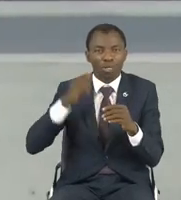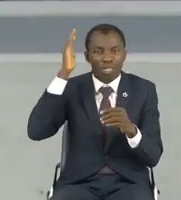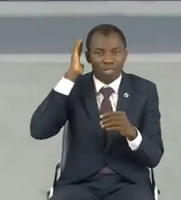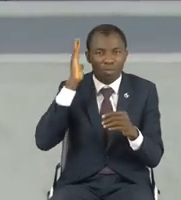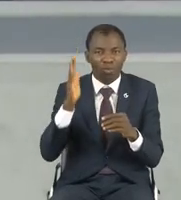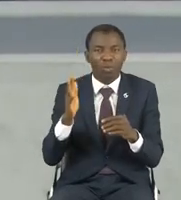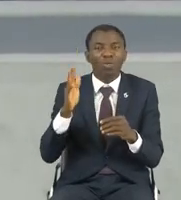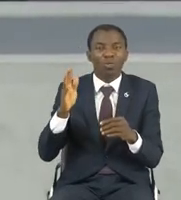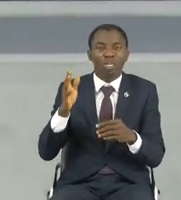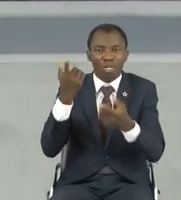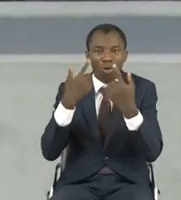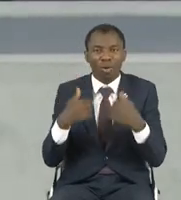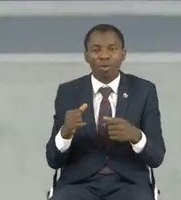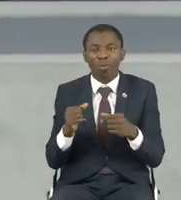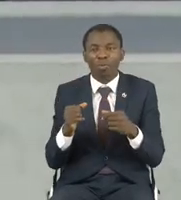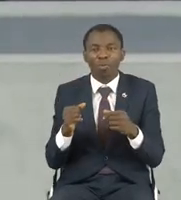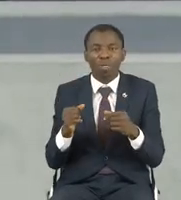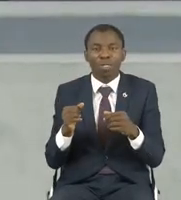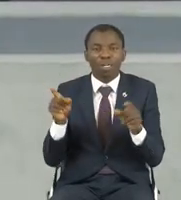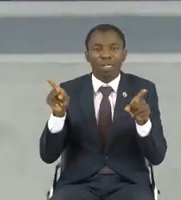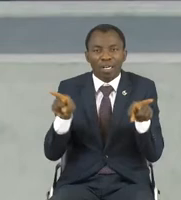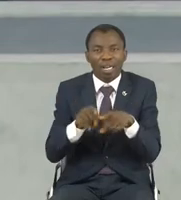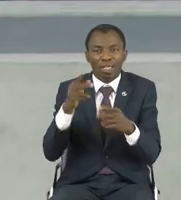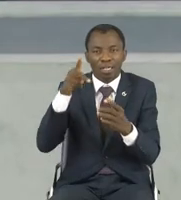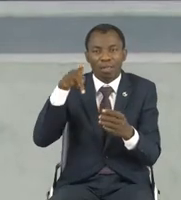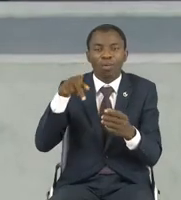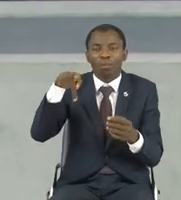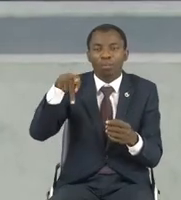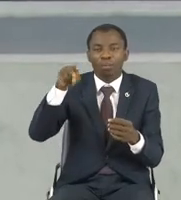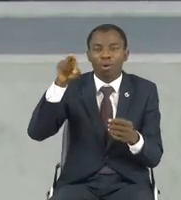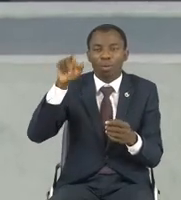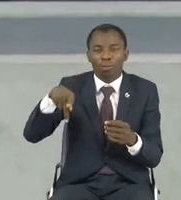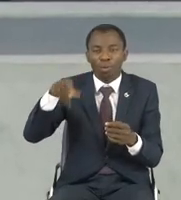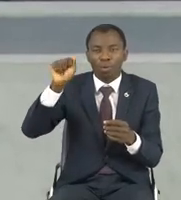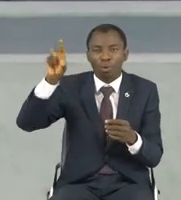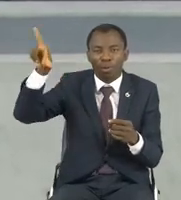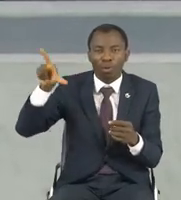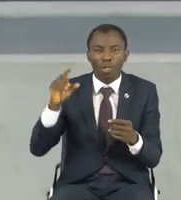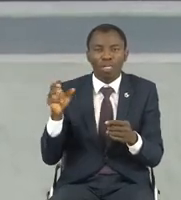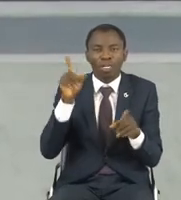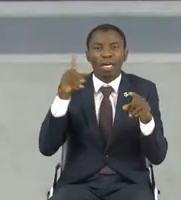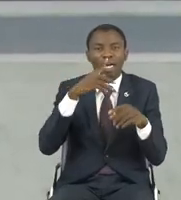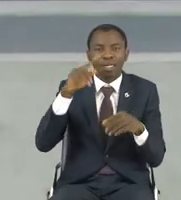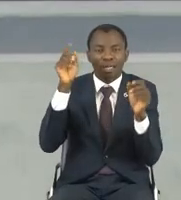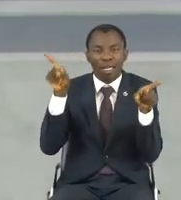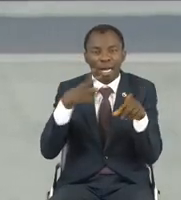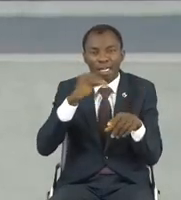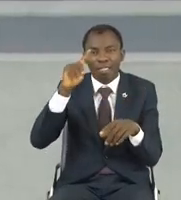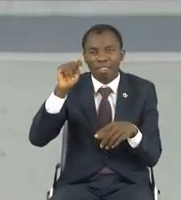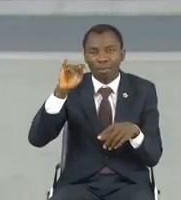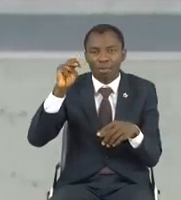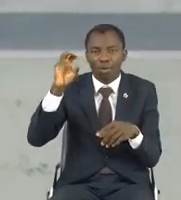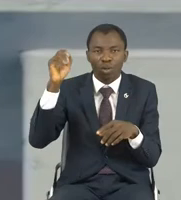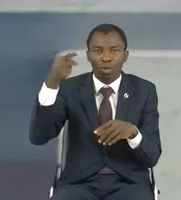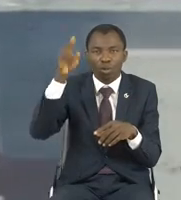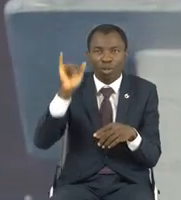up with Paul, Silas, Timothy, and then as it comes